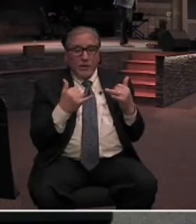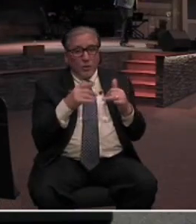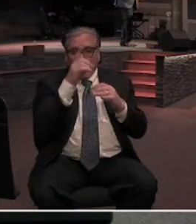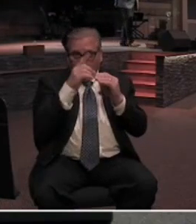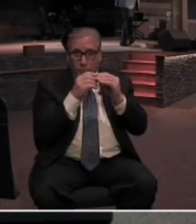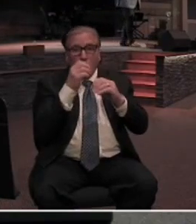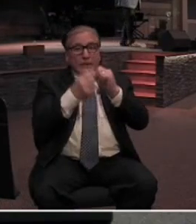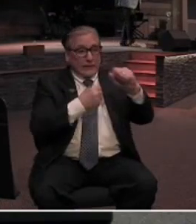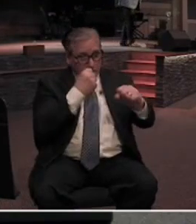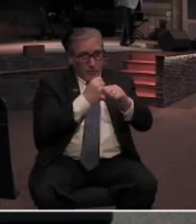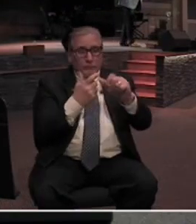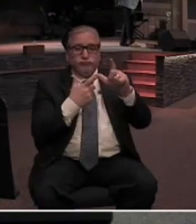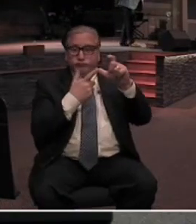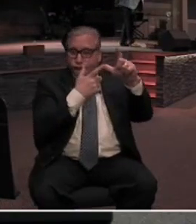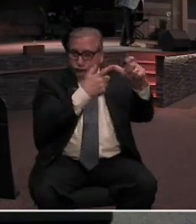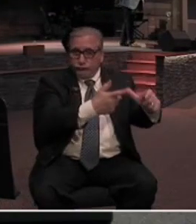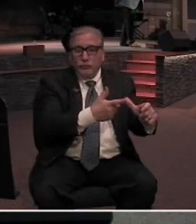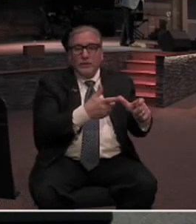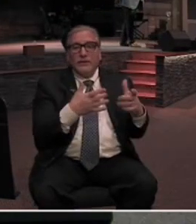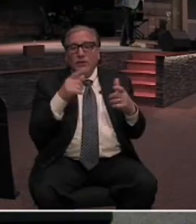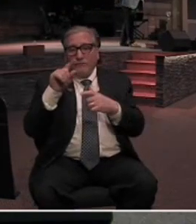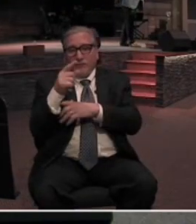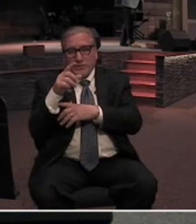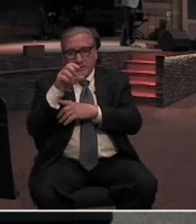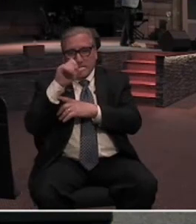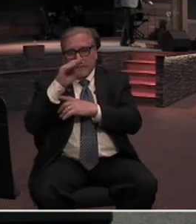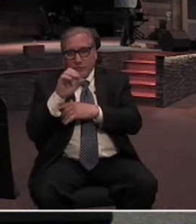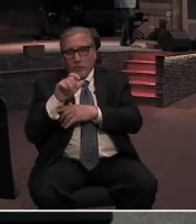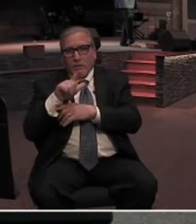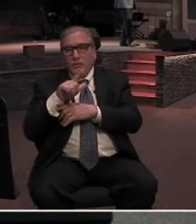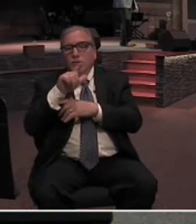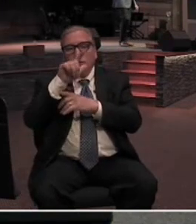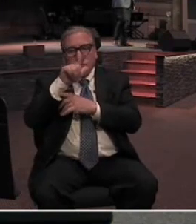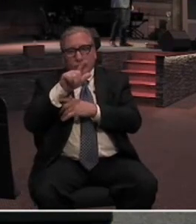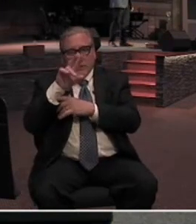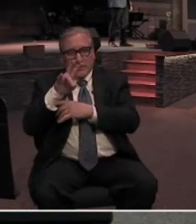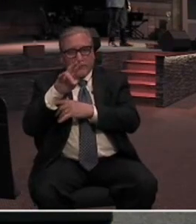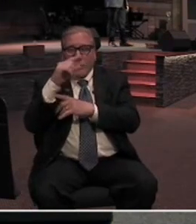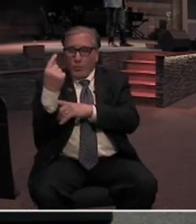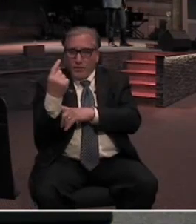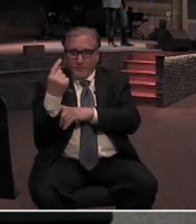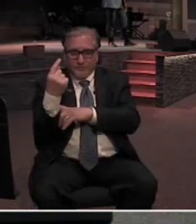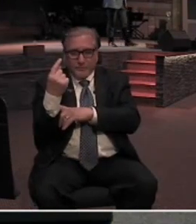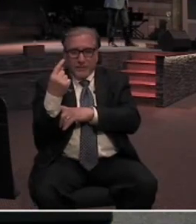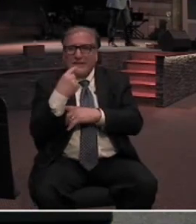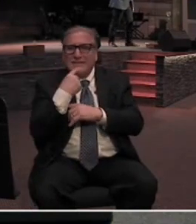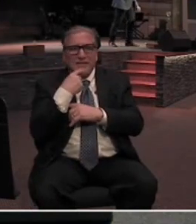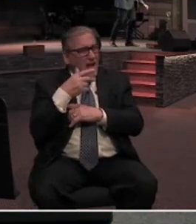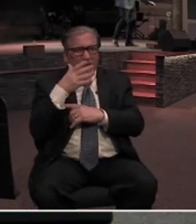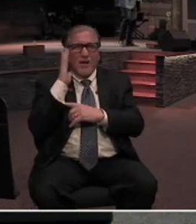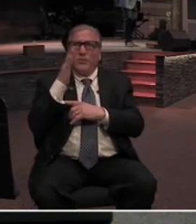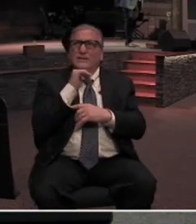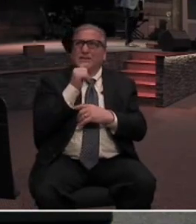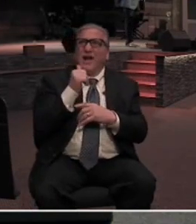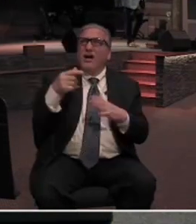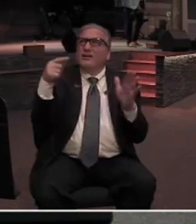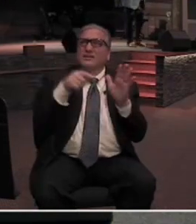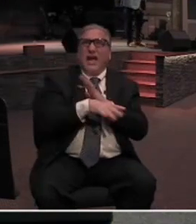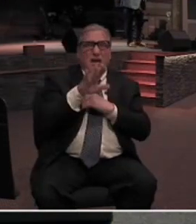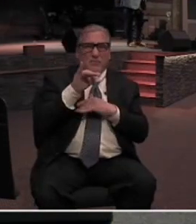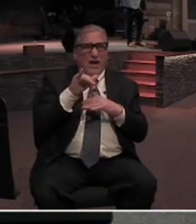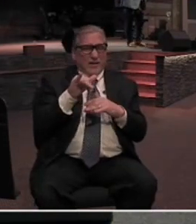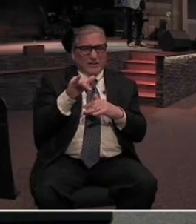we have 1 Samuel 27:1. David said in his heart, I shall not perish one day by the hand of